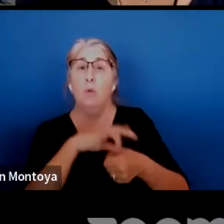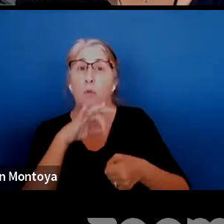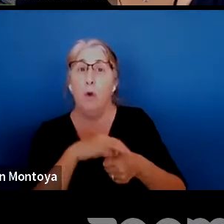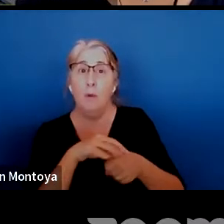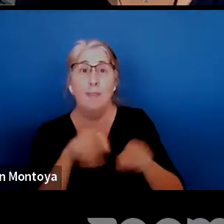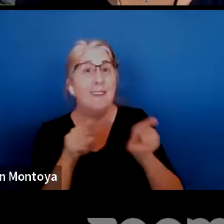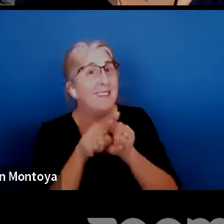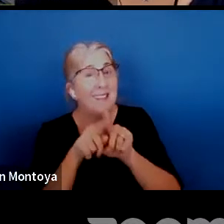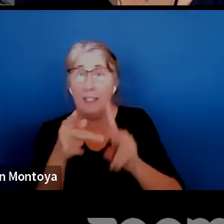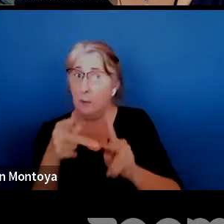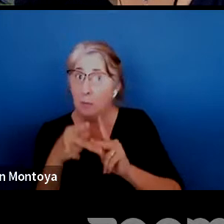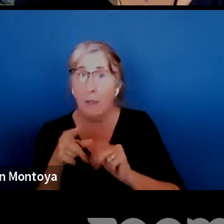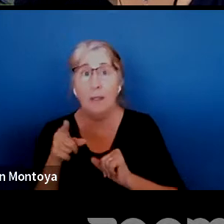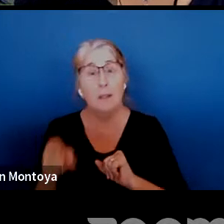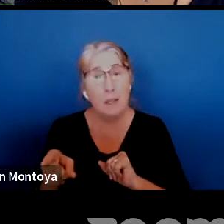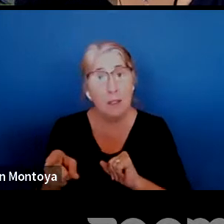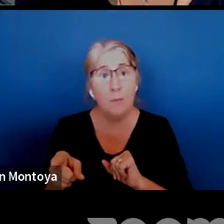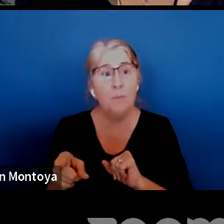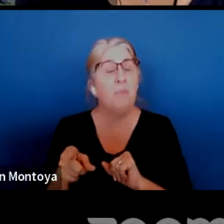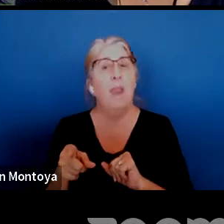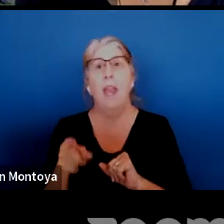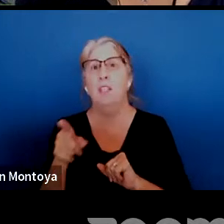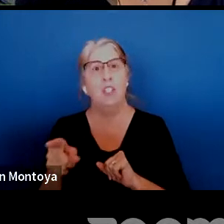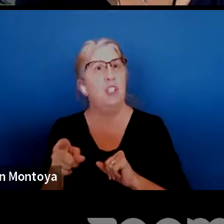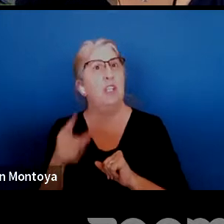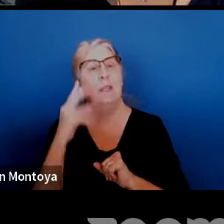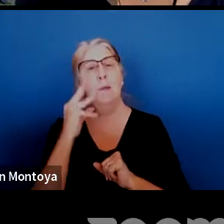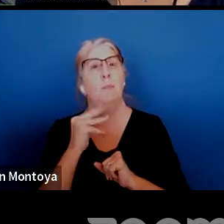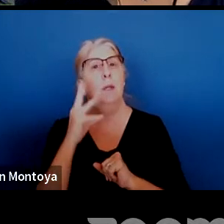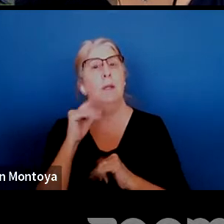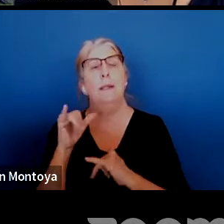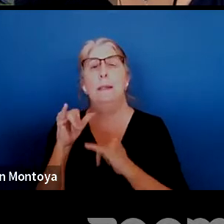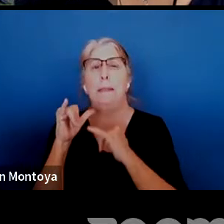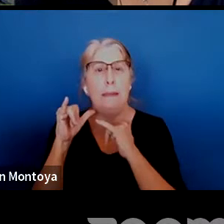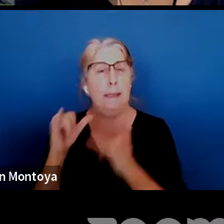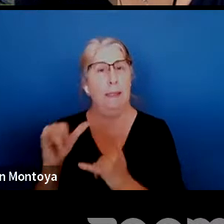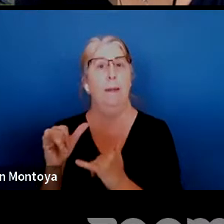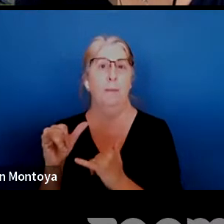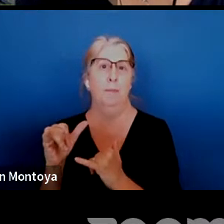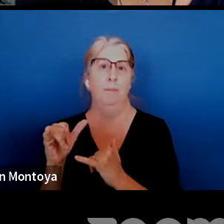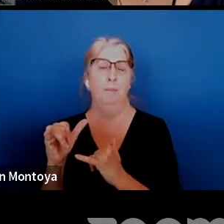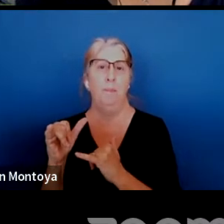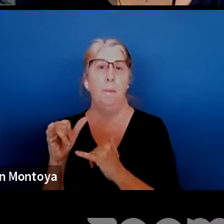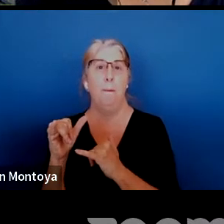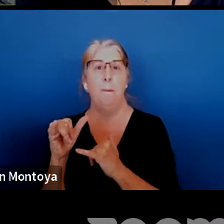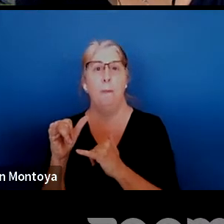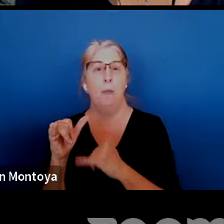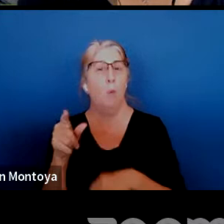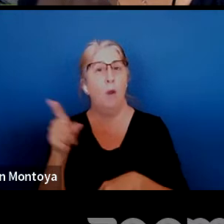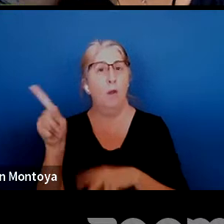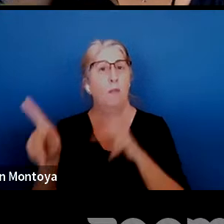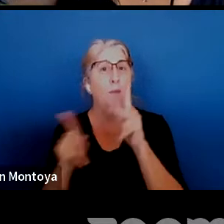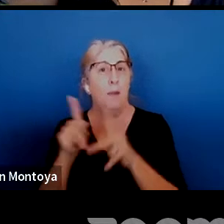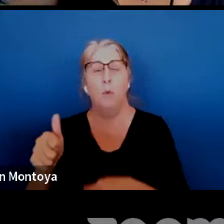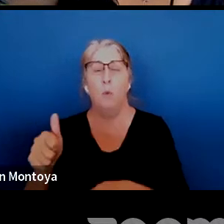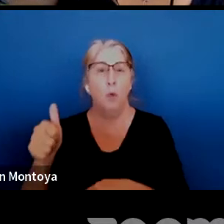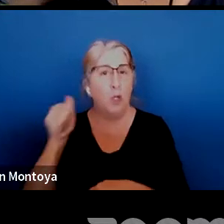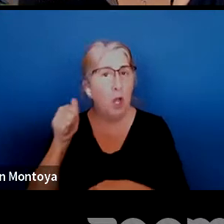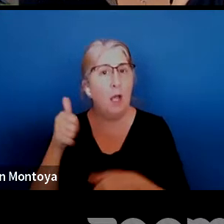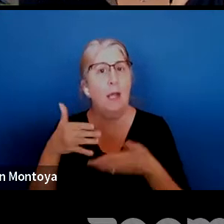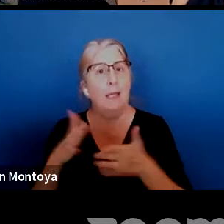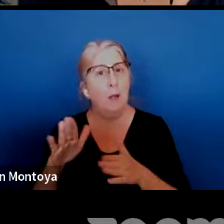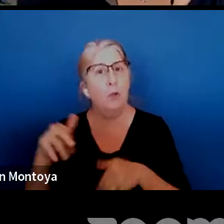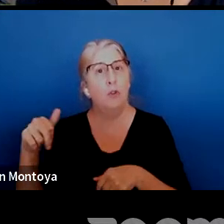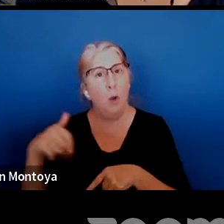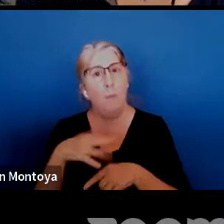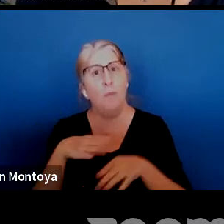at that same place. And she had the same exact experiences I did, where the people would not let her up the